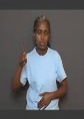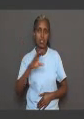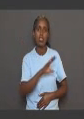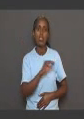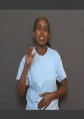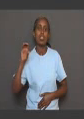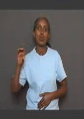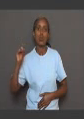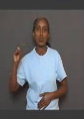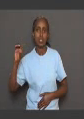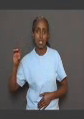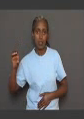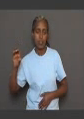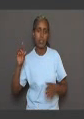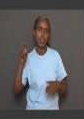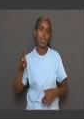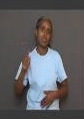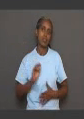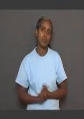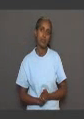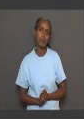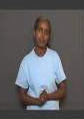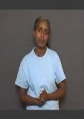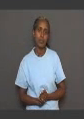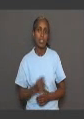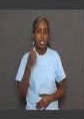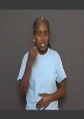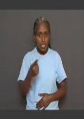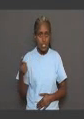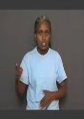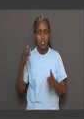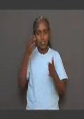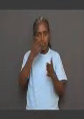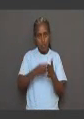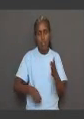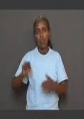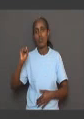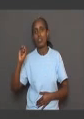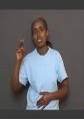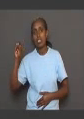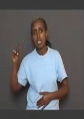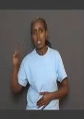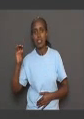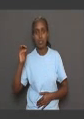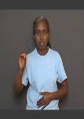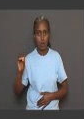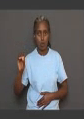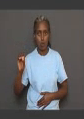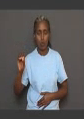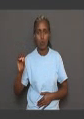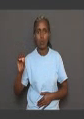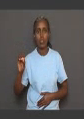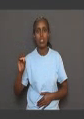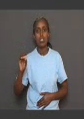and cosecant x. For each value of sine that is 0,